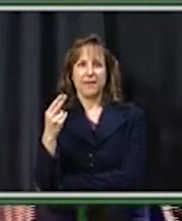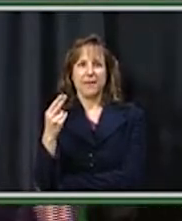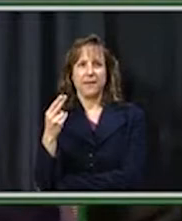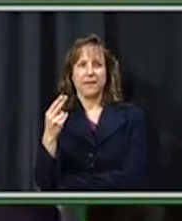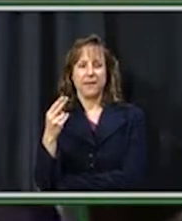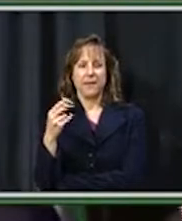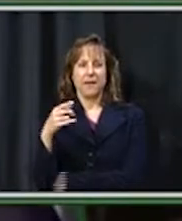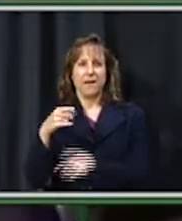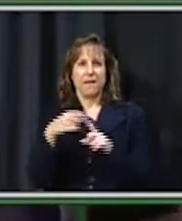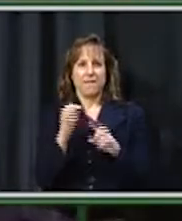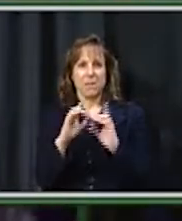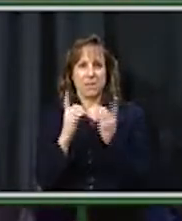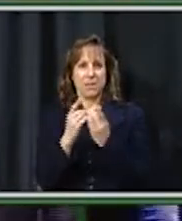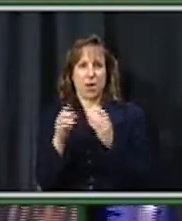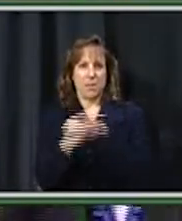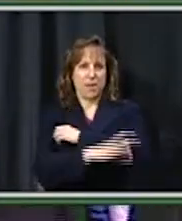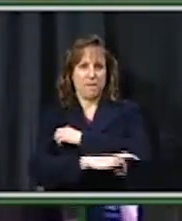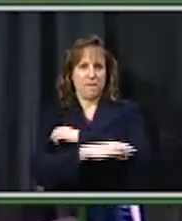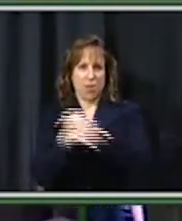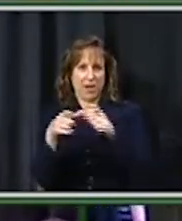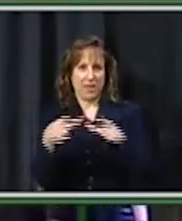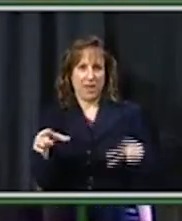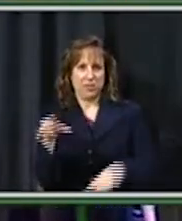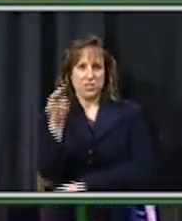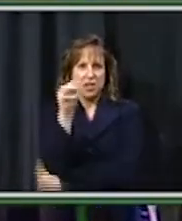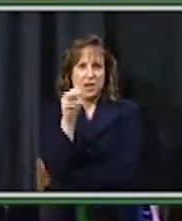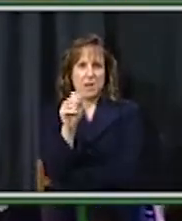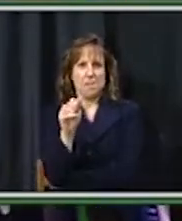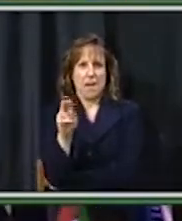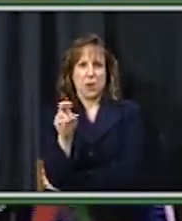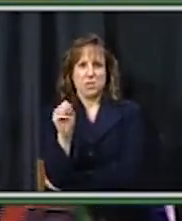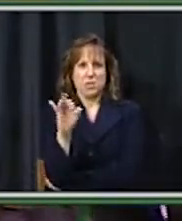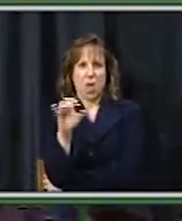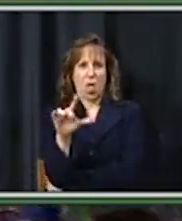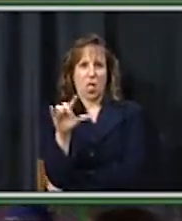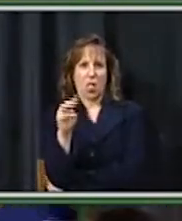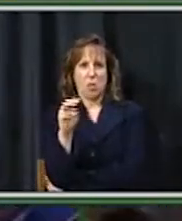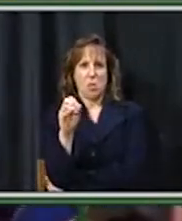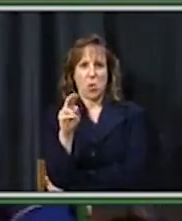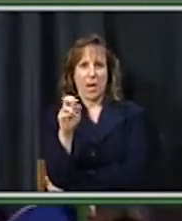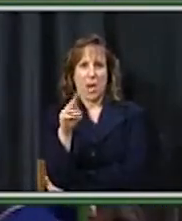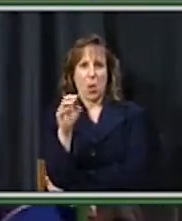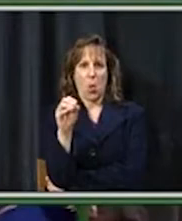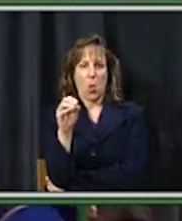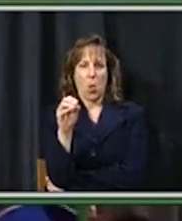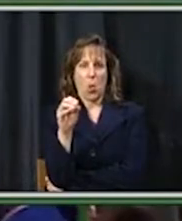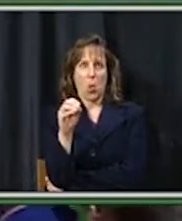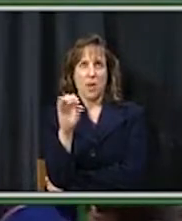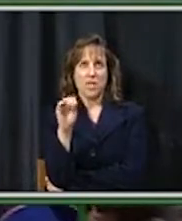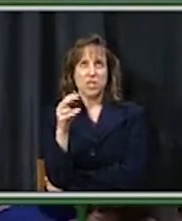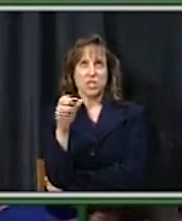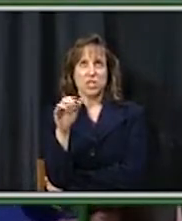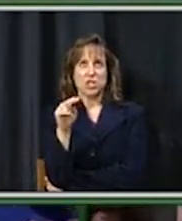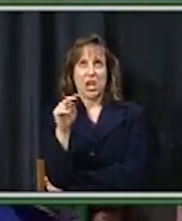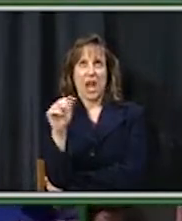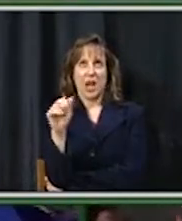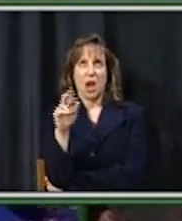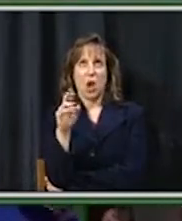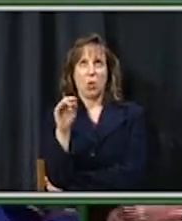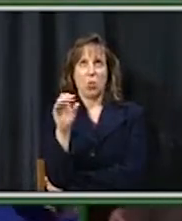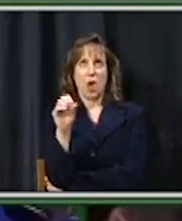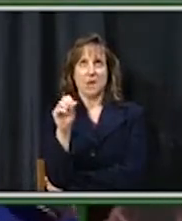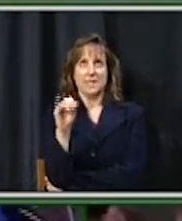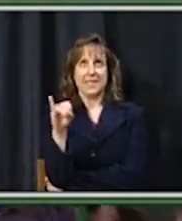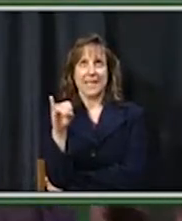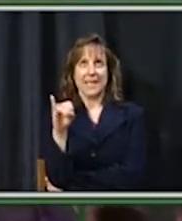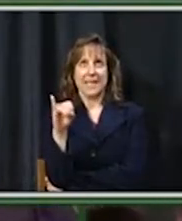From the Department of Foreign Languages, Marisol Moreno. Shanna Rossi.